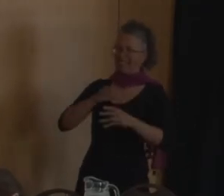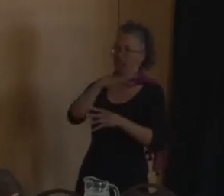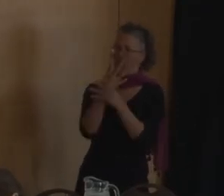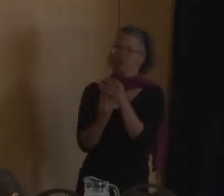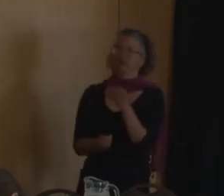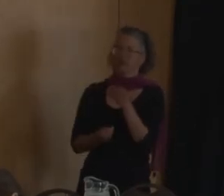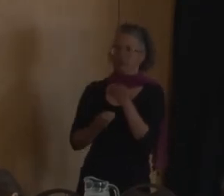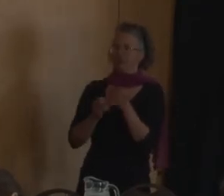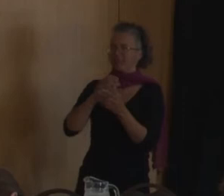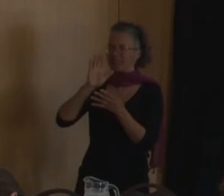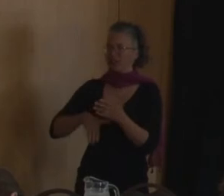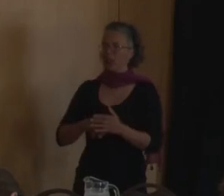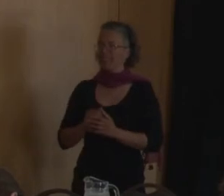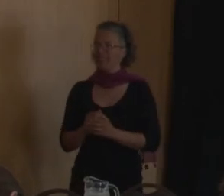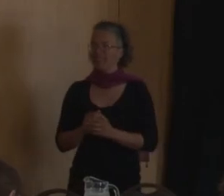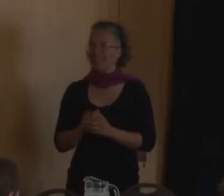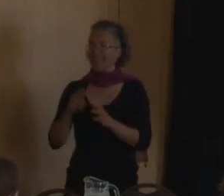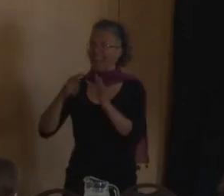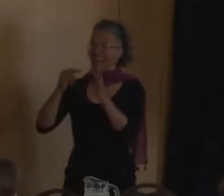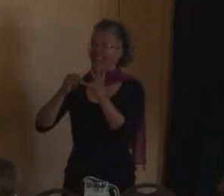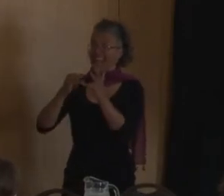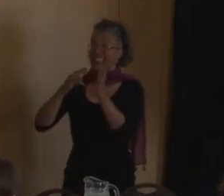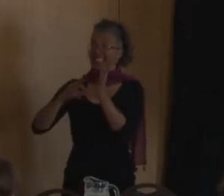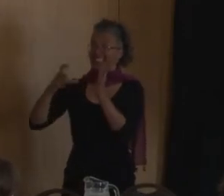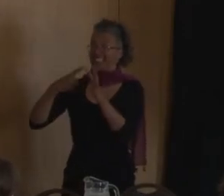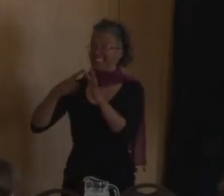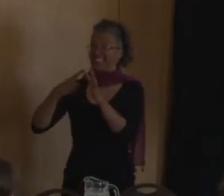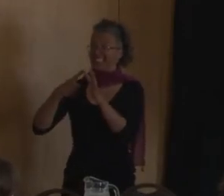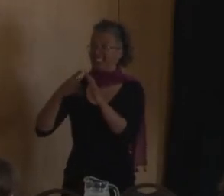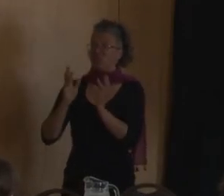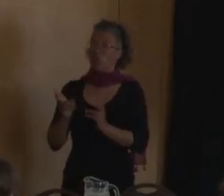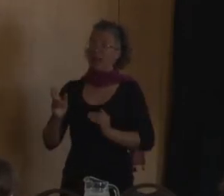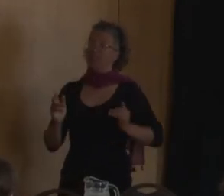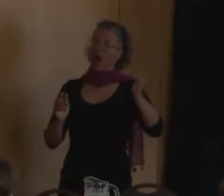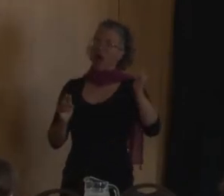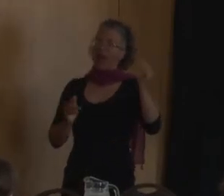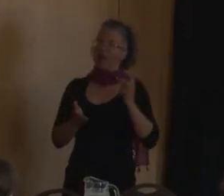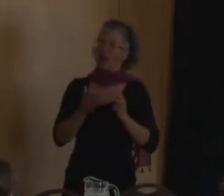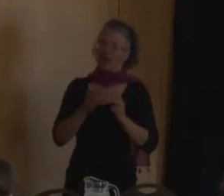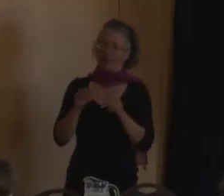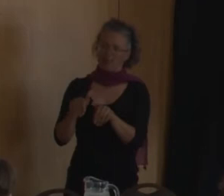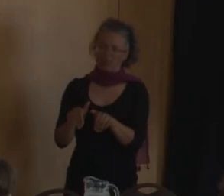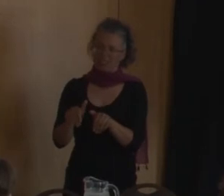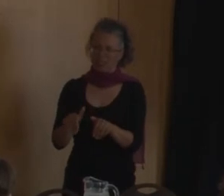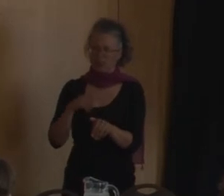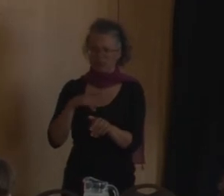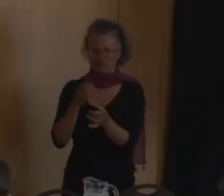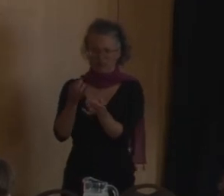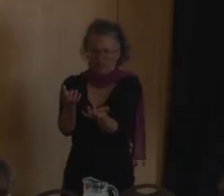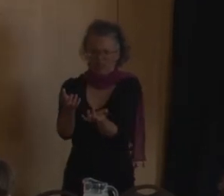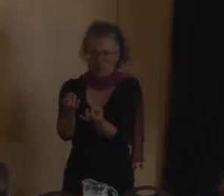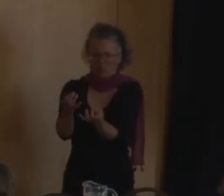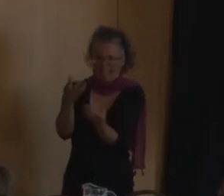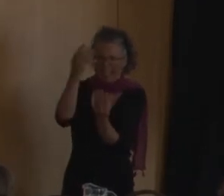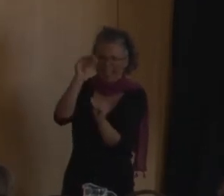many museums, you'll see Essence Higher. They're the more sophisticated, independent, educated audience, still very important for